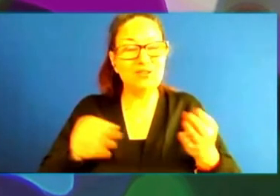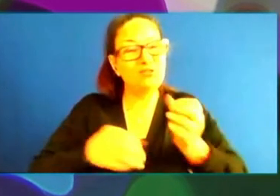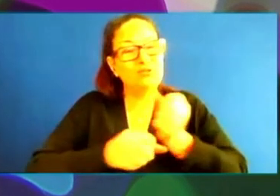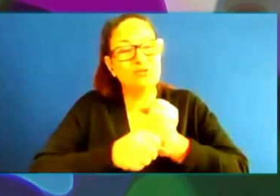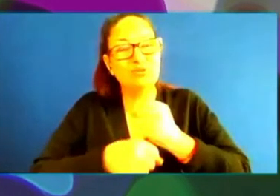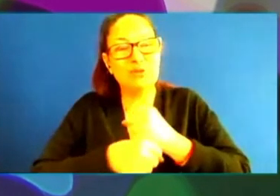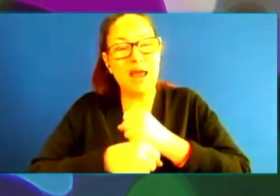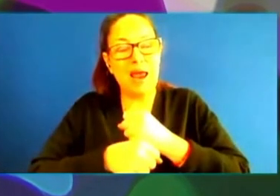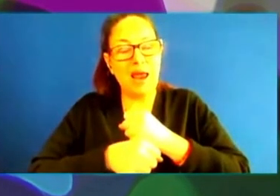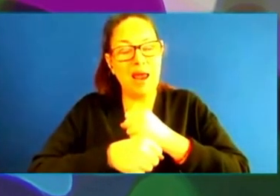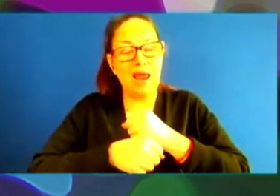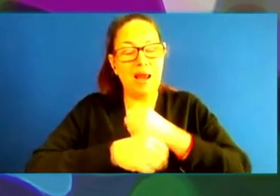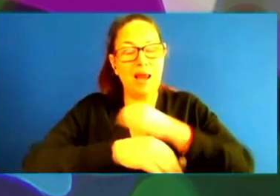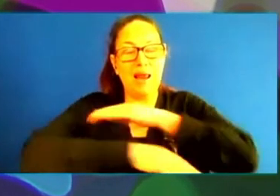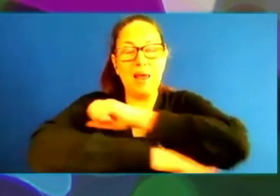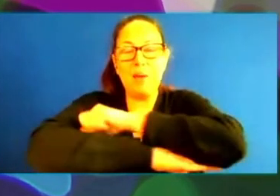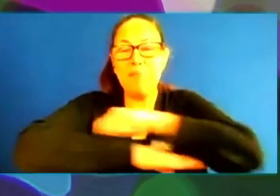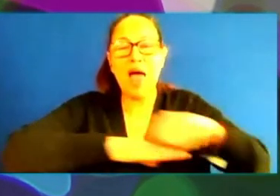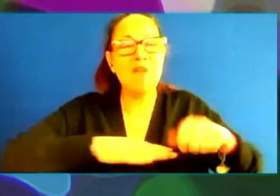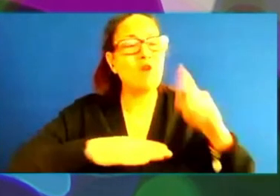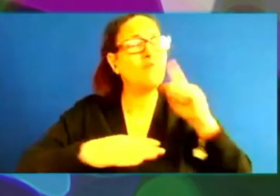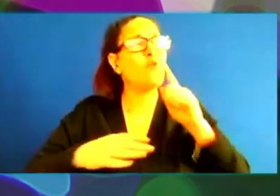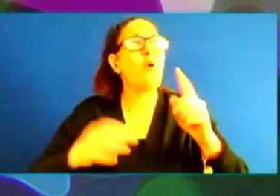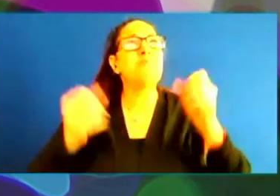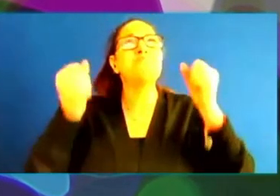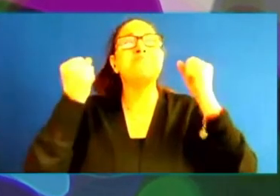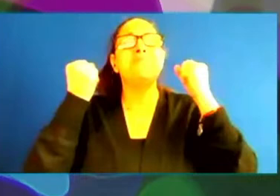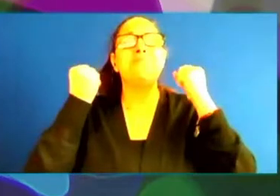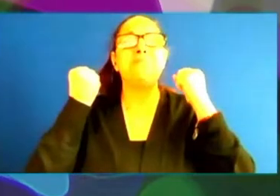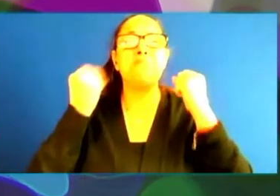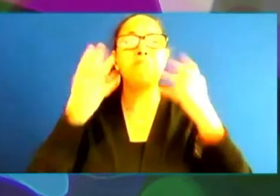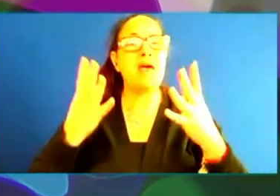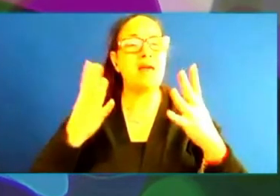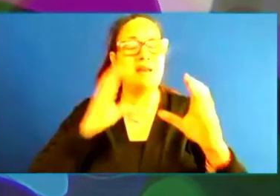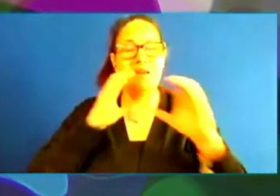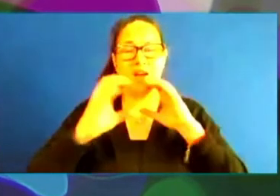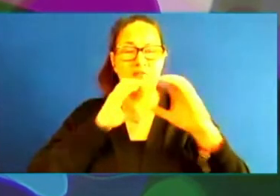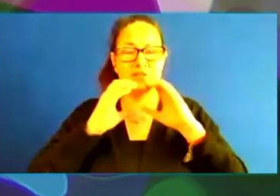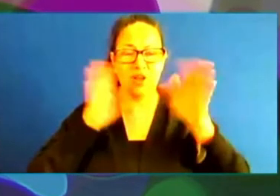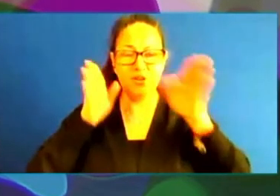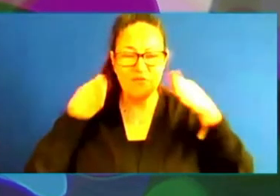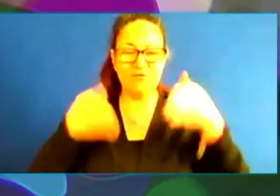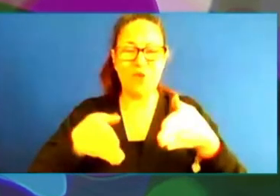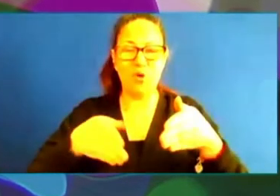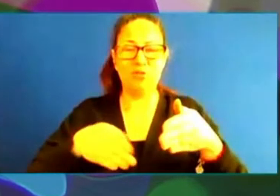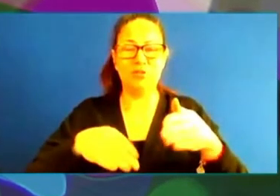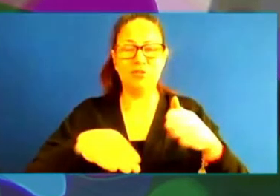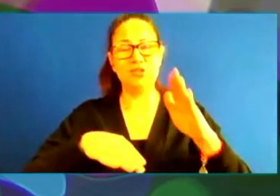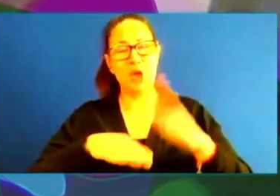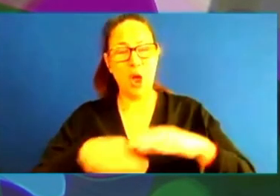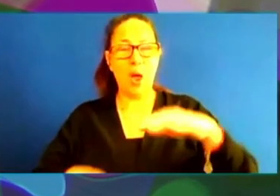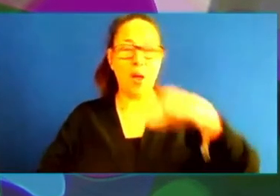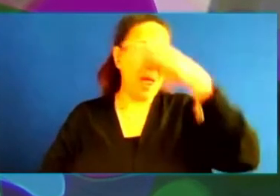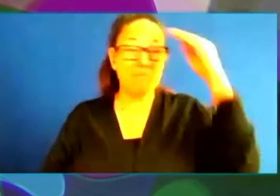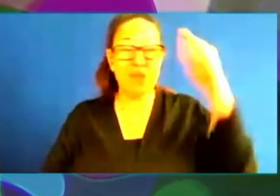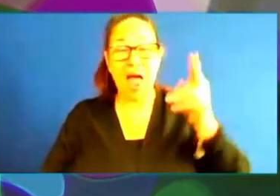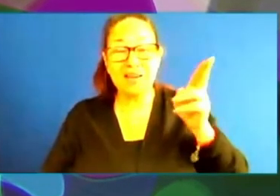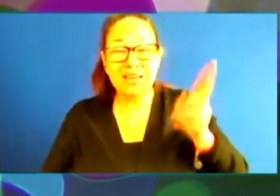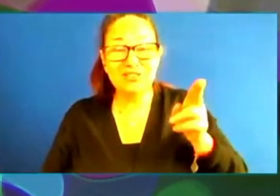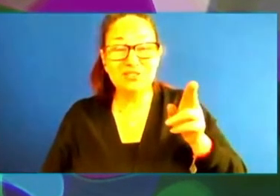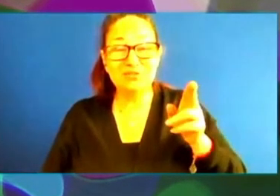a platform for hundreds of conversations focused on our, you know, on Black history,